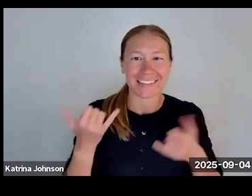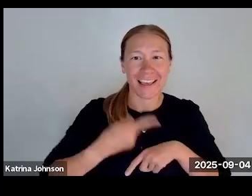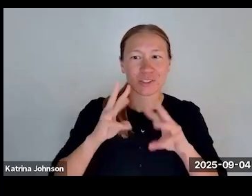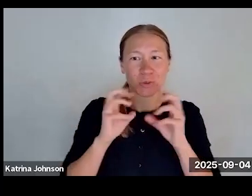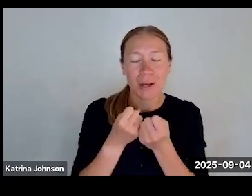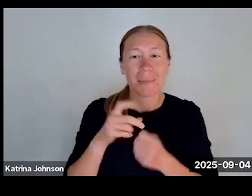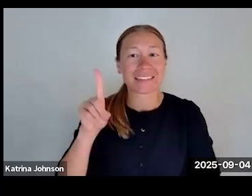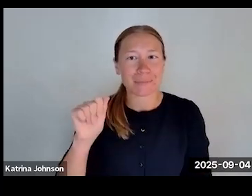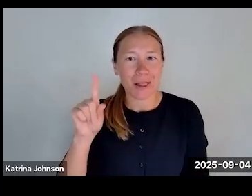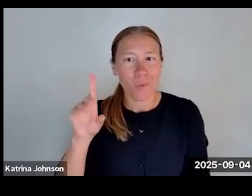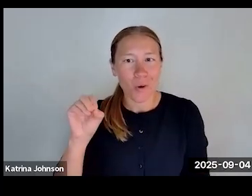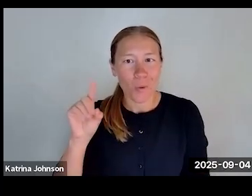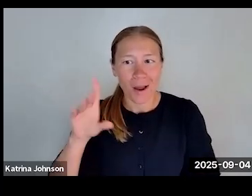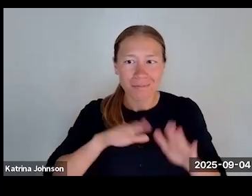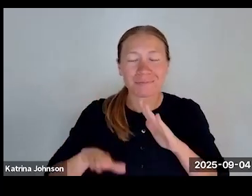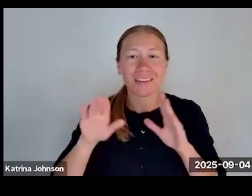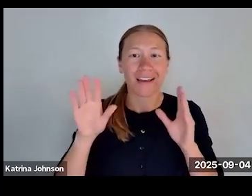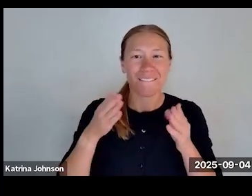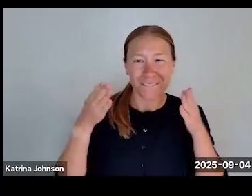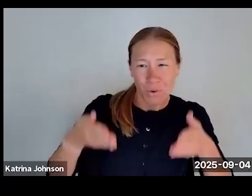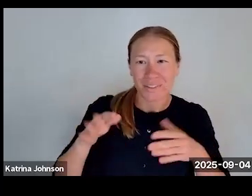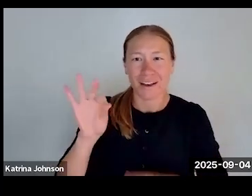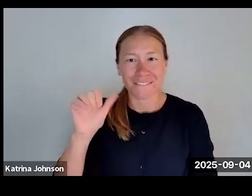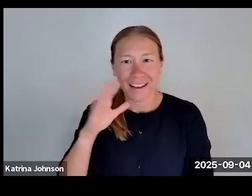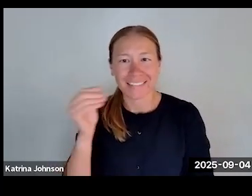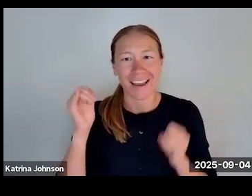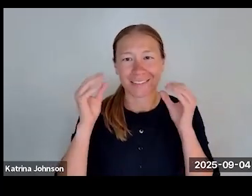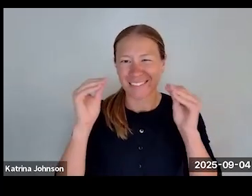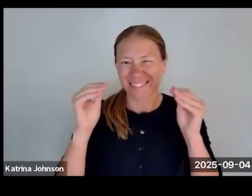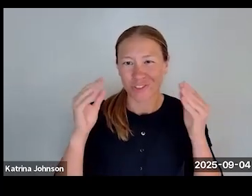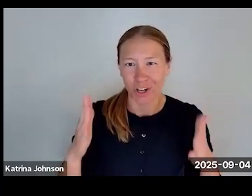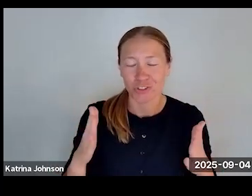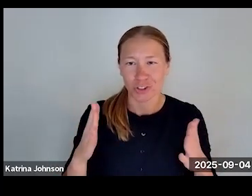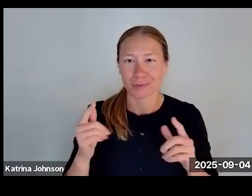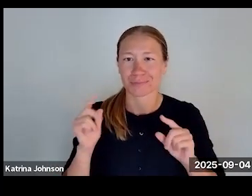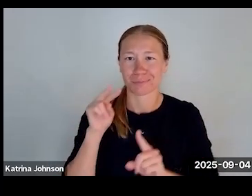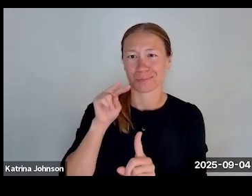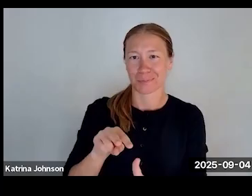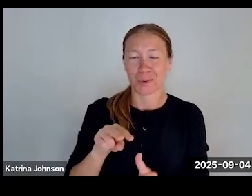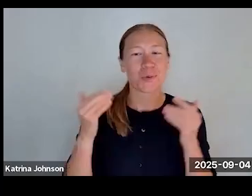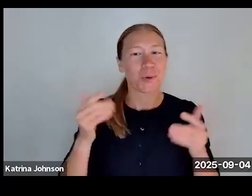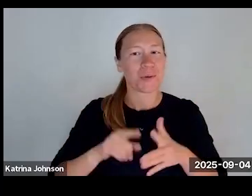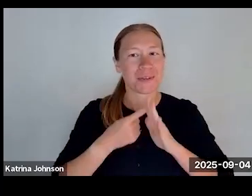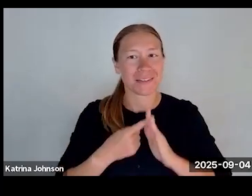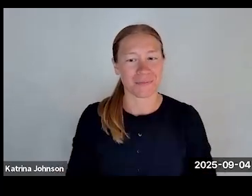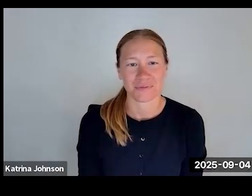101, Faculty and Instructor Edition. So let's go ahead and get started.